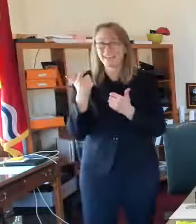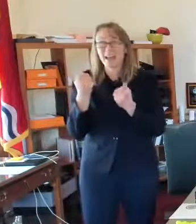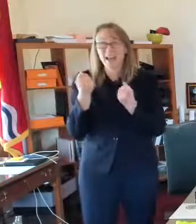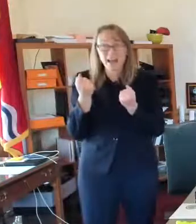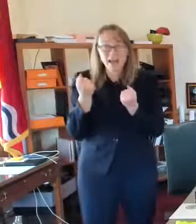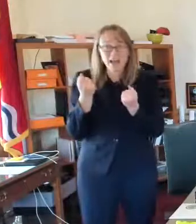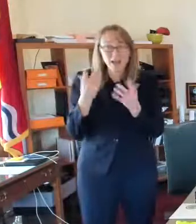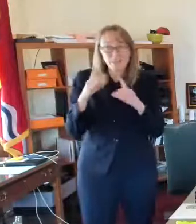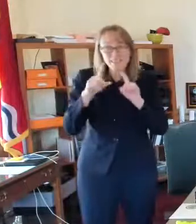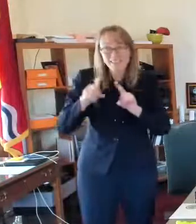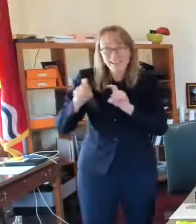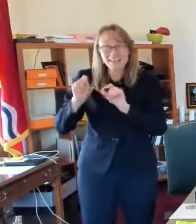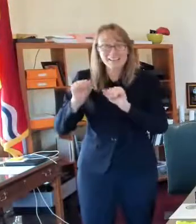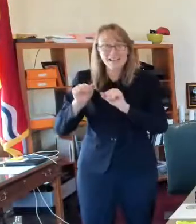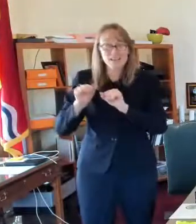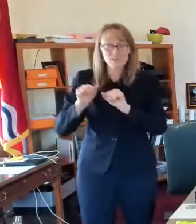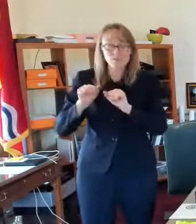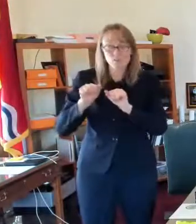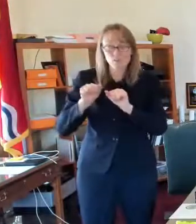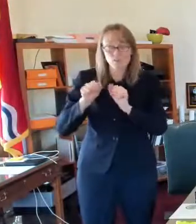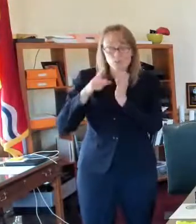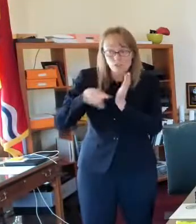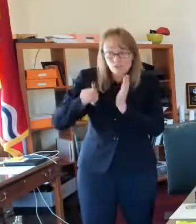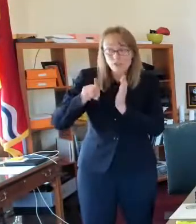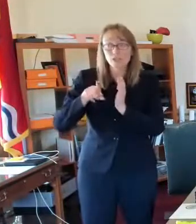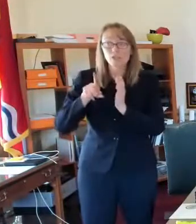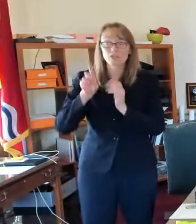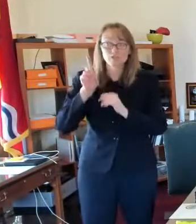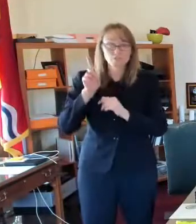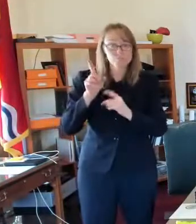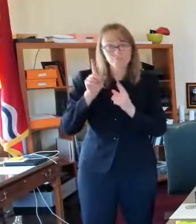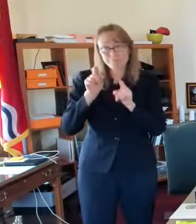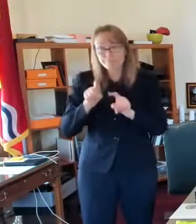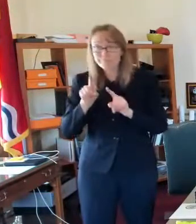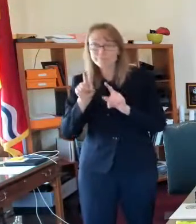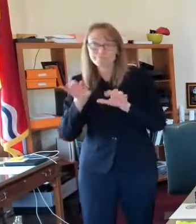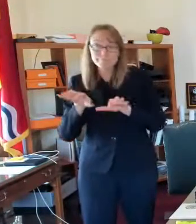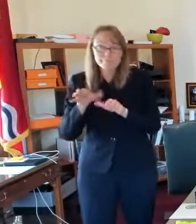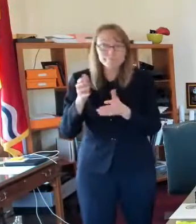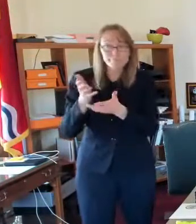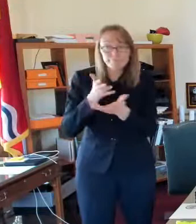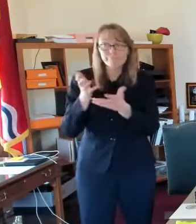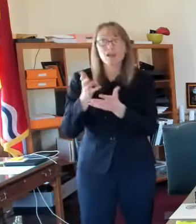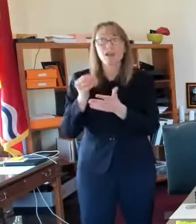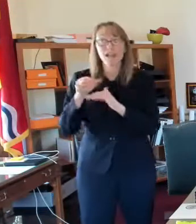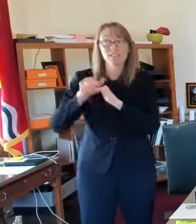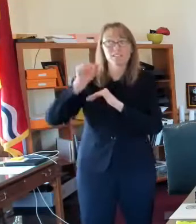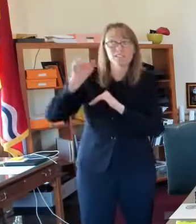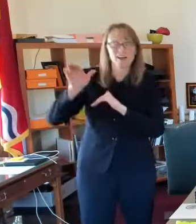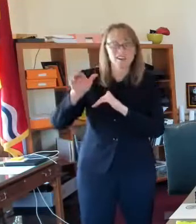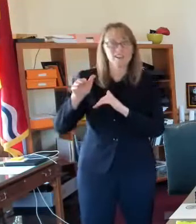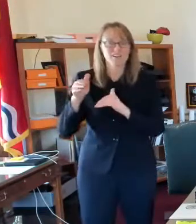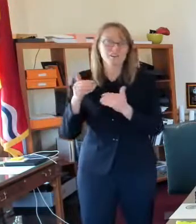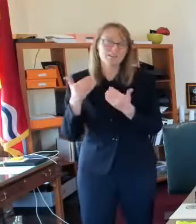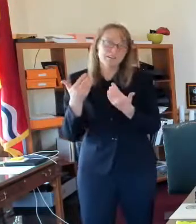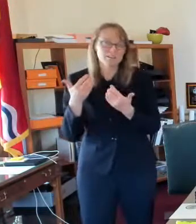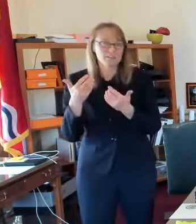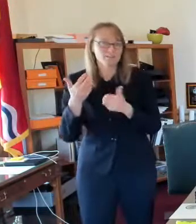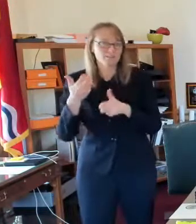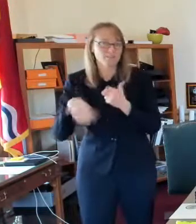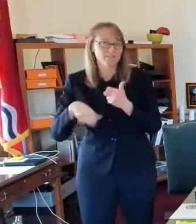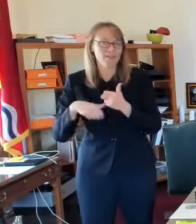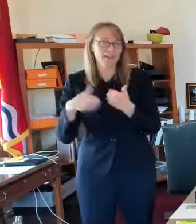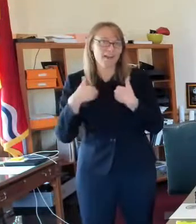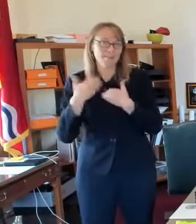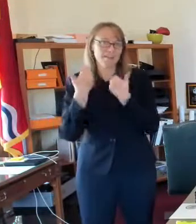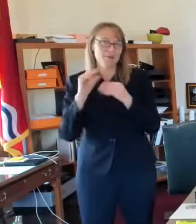send off, get back. So. A few more questions, Mayor. Abby's question today has to do with the continued rise in numbers in the city.